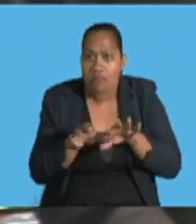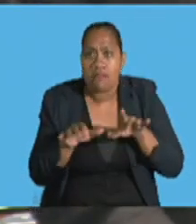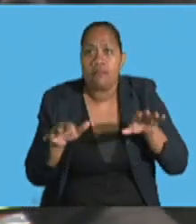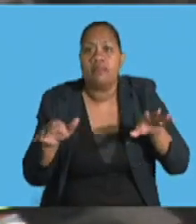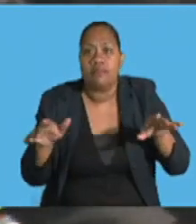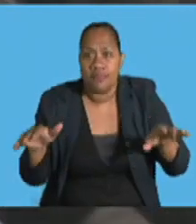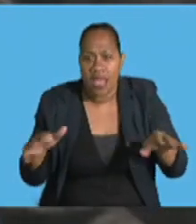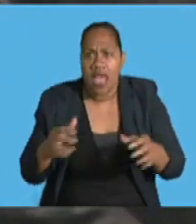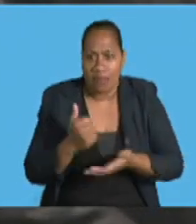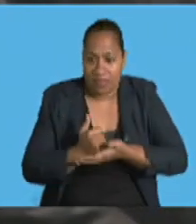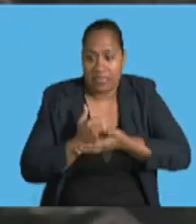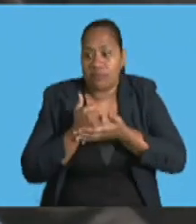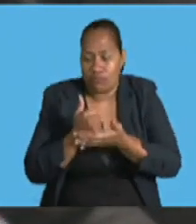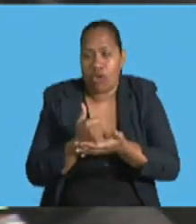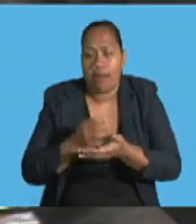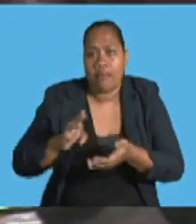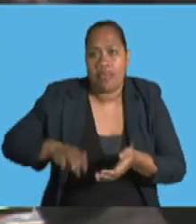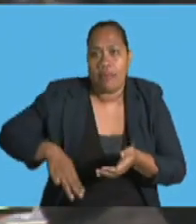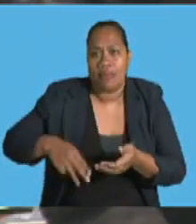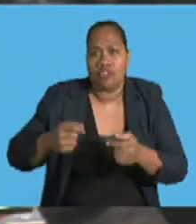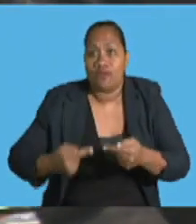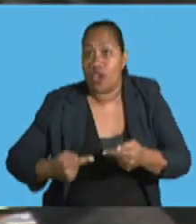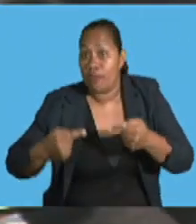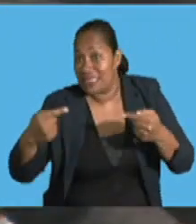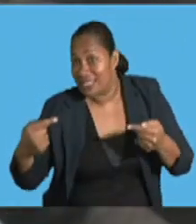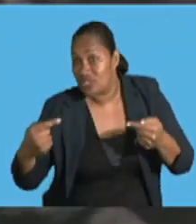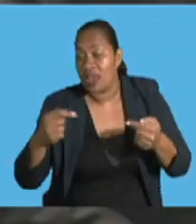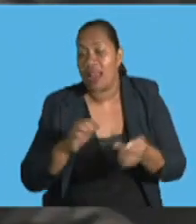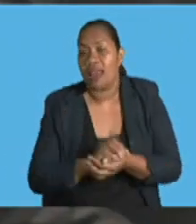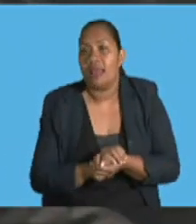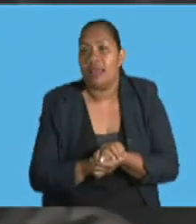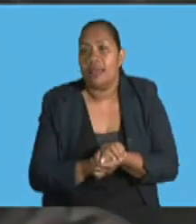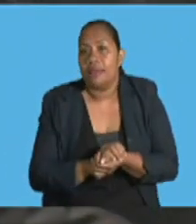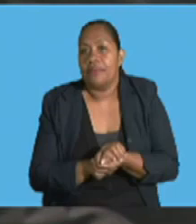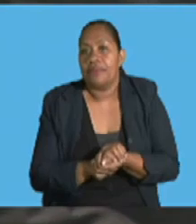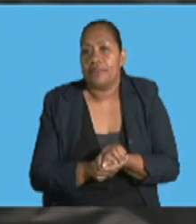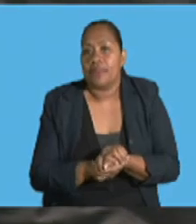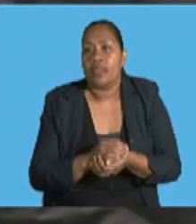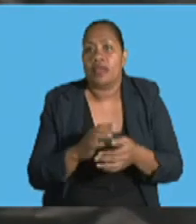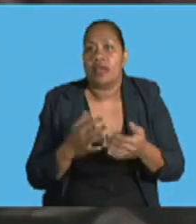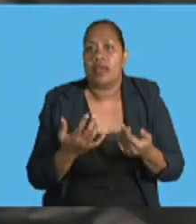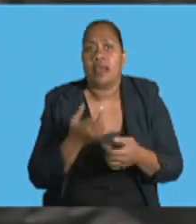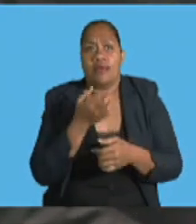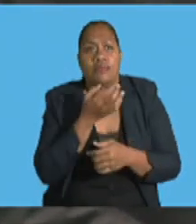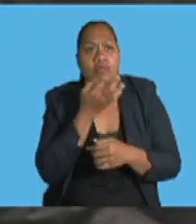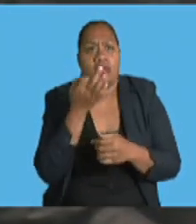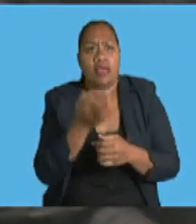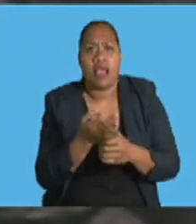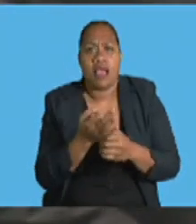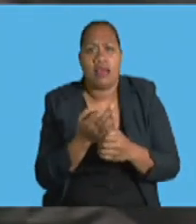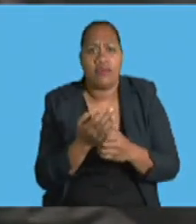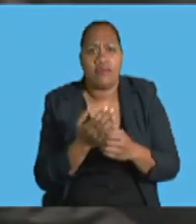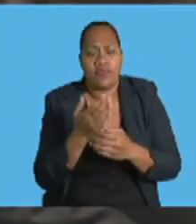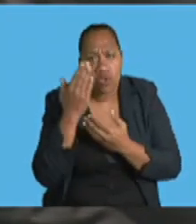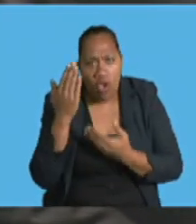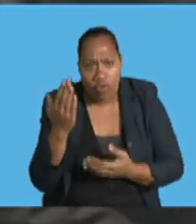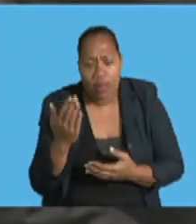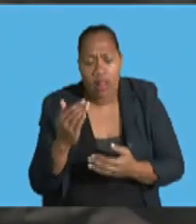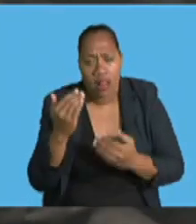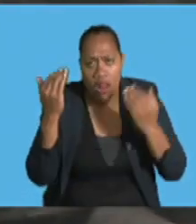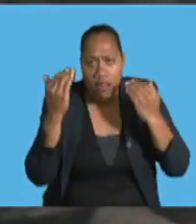members of the opposition. And just the other day, the Honourable Linda Tabuya called for another police post to be erected along Victoria Parade.